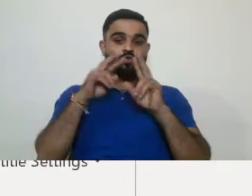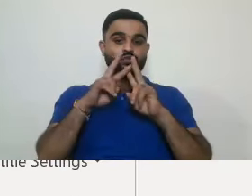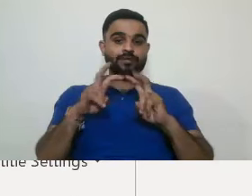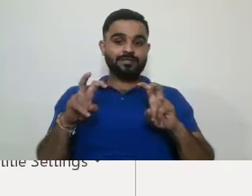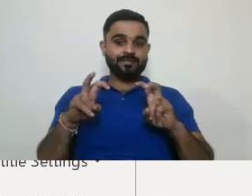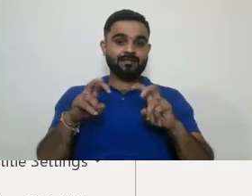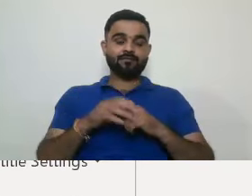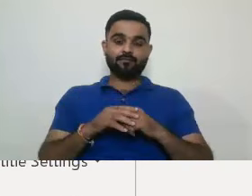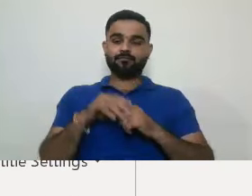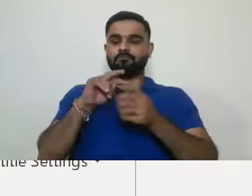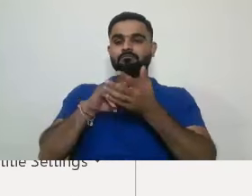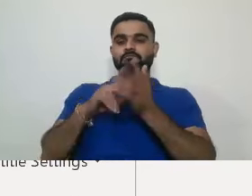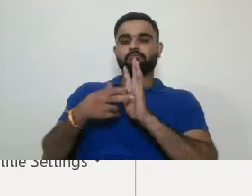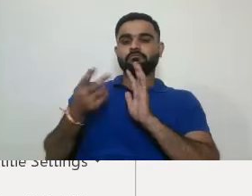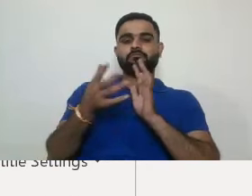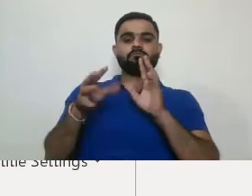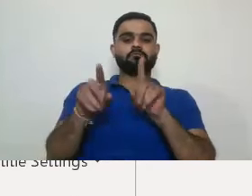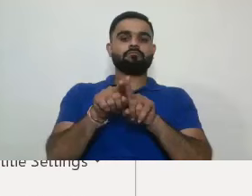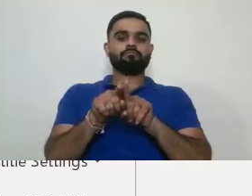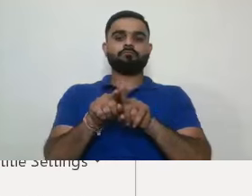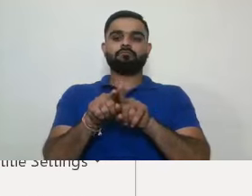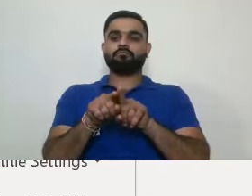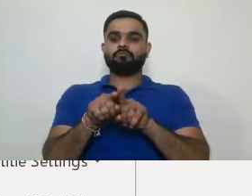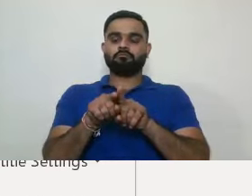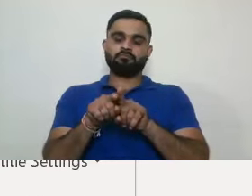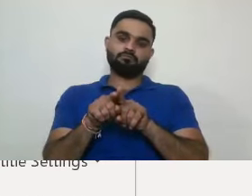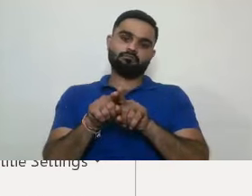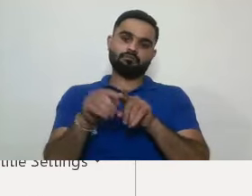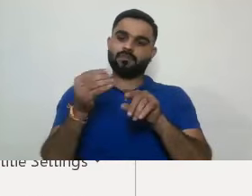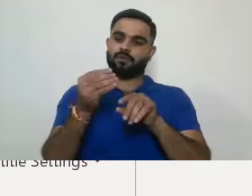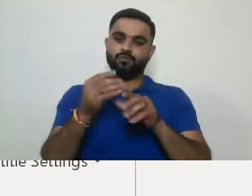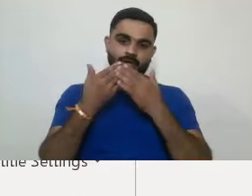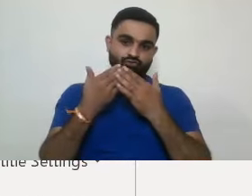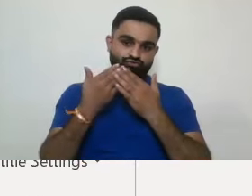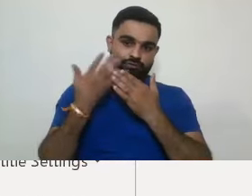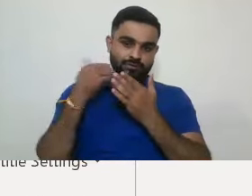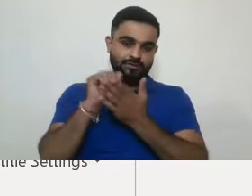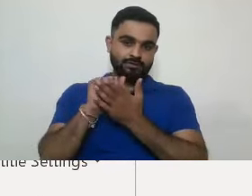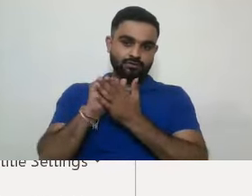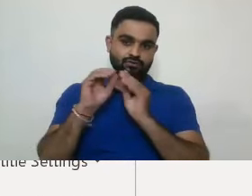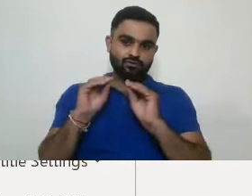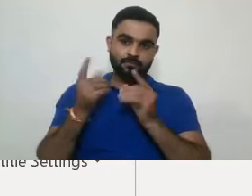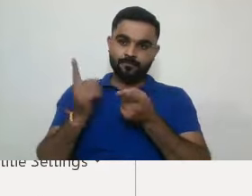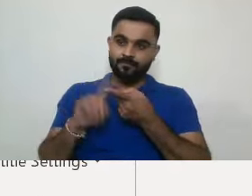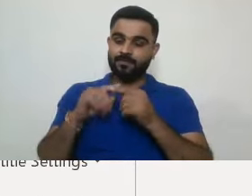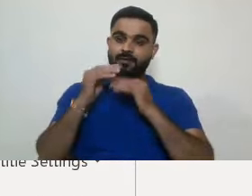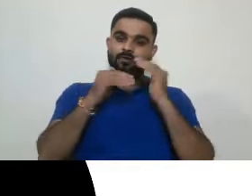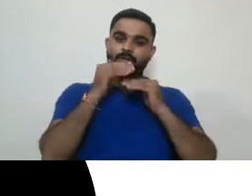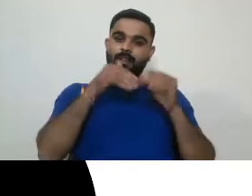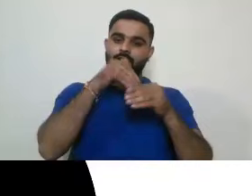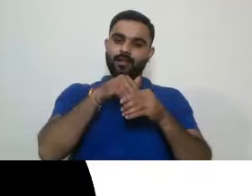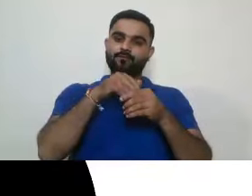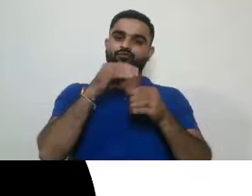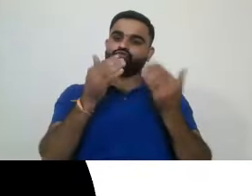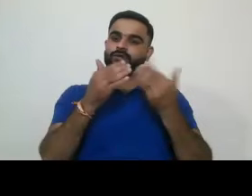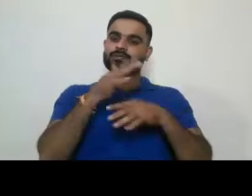it is not as very few studies have been published till date. So it's still a developing area in the